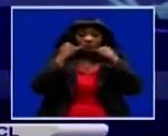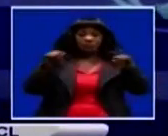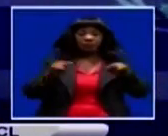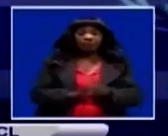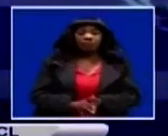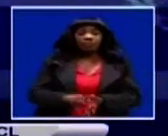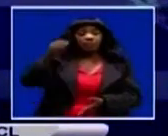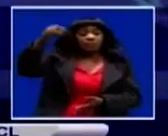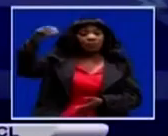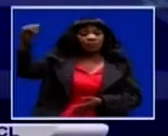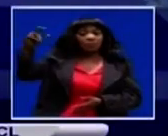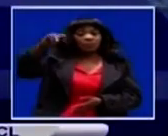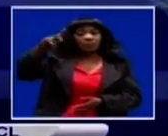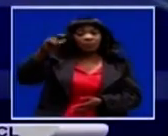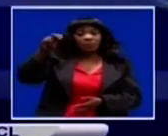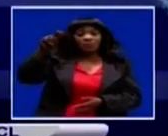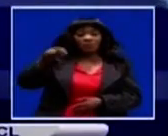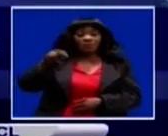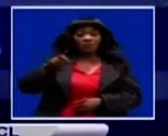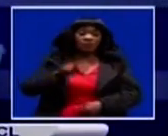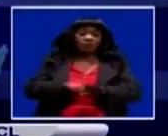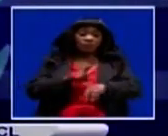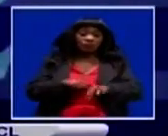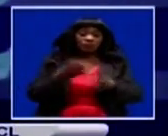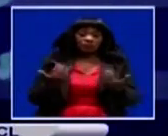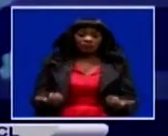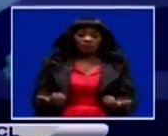Zeska United and Nkana football